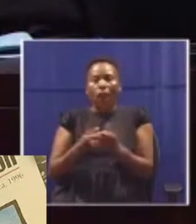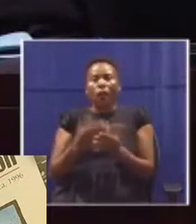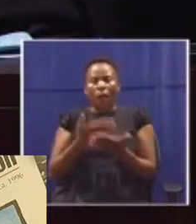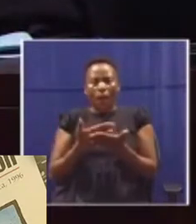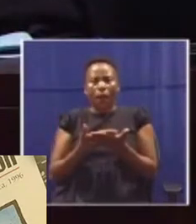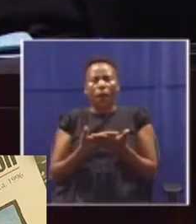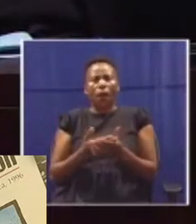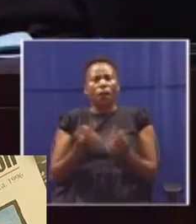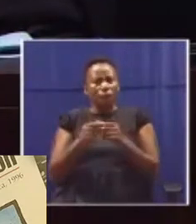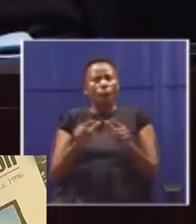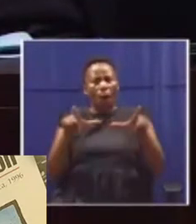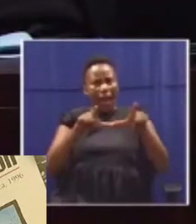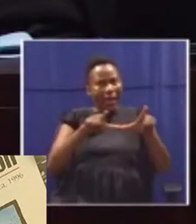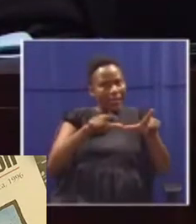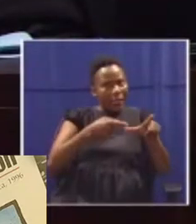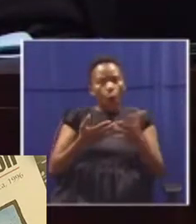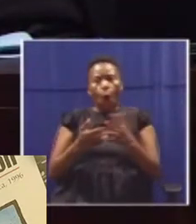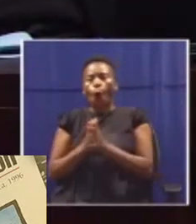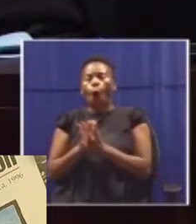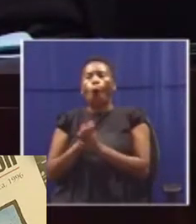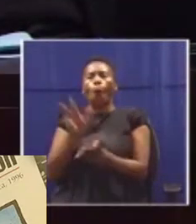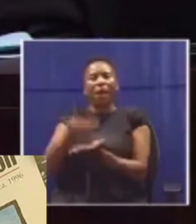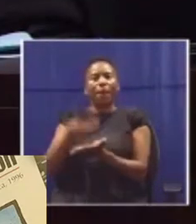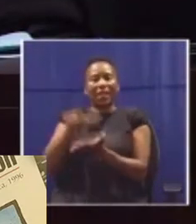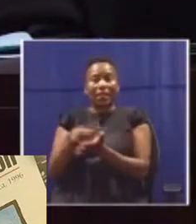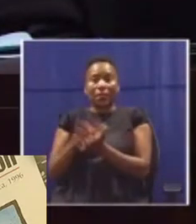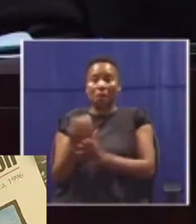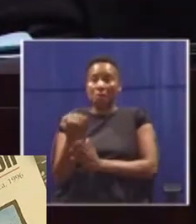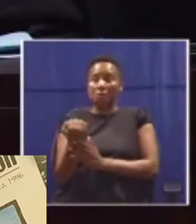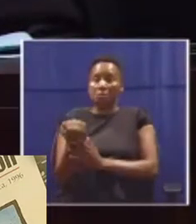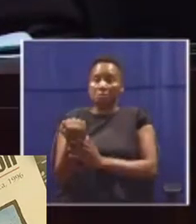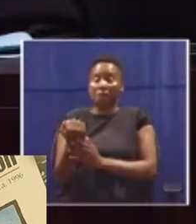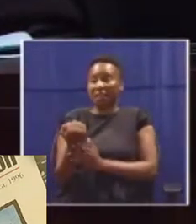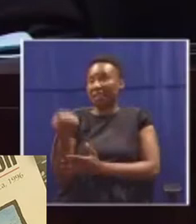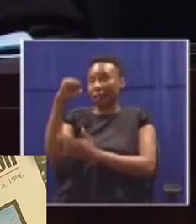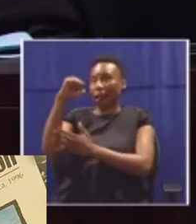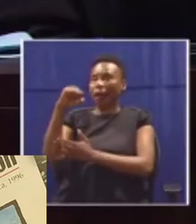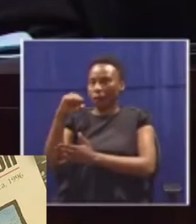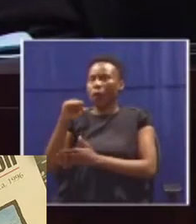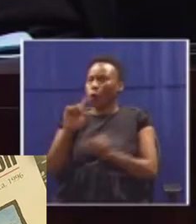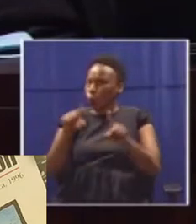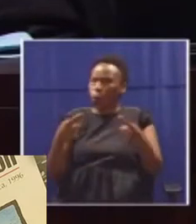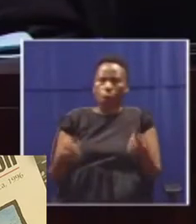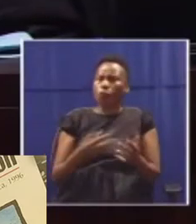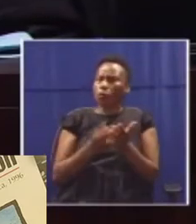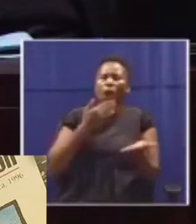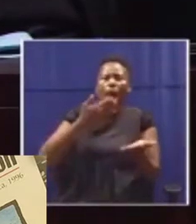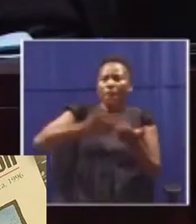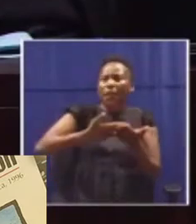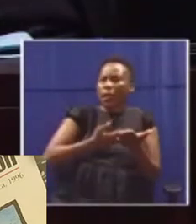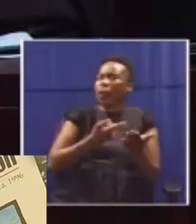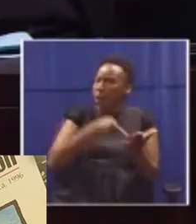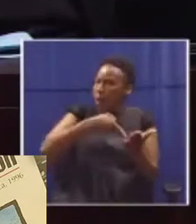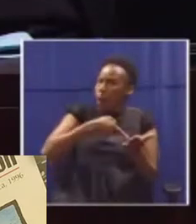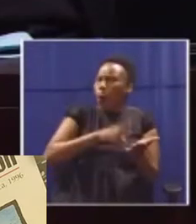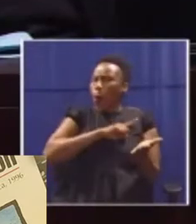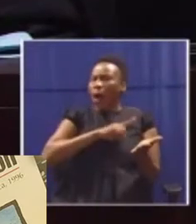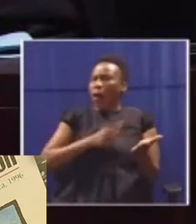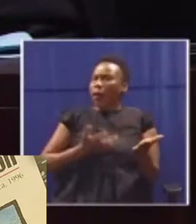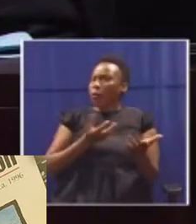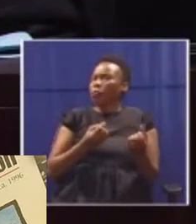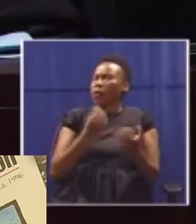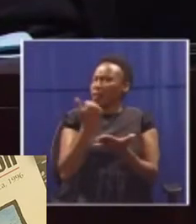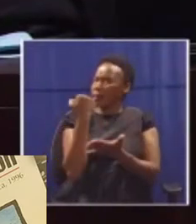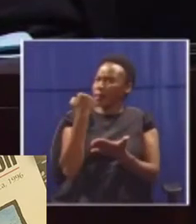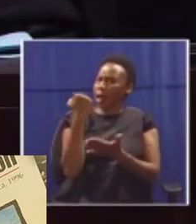or permits if they were declined. And this forced the transport operators to go